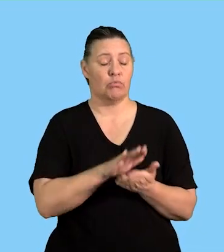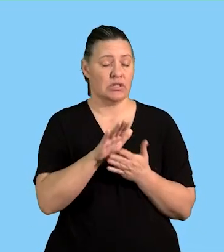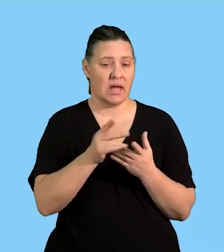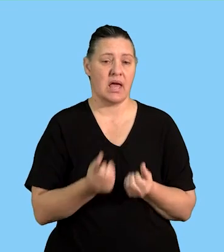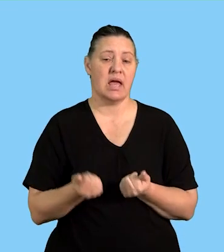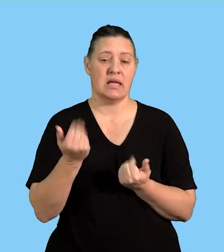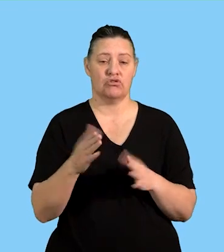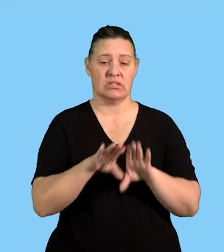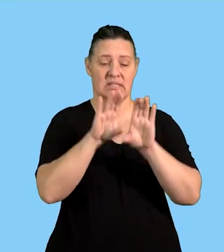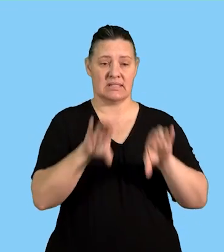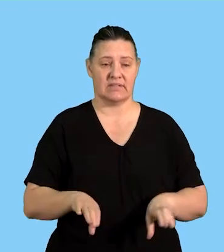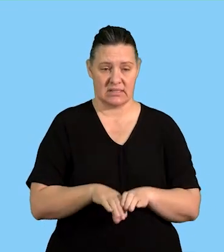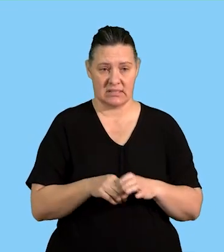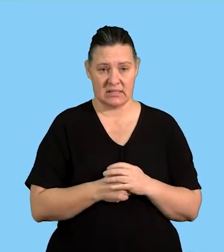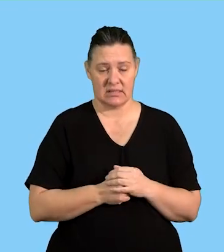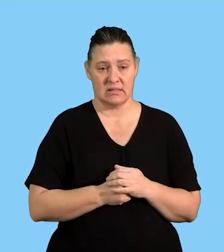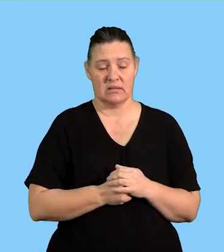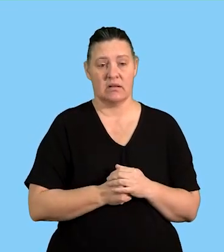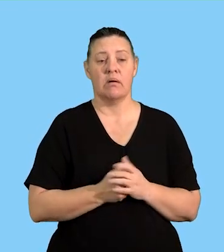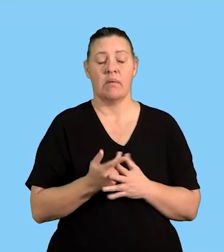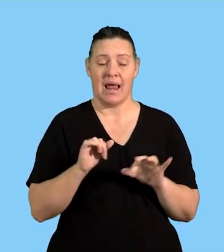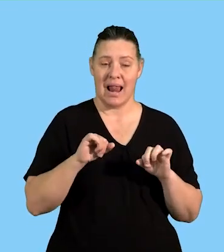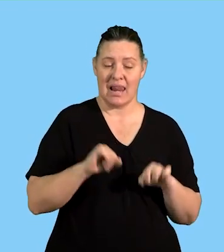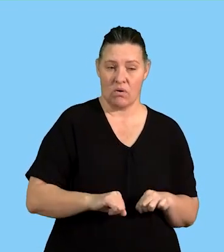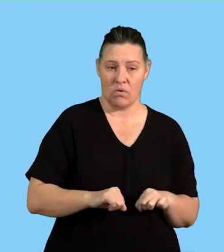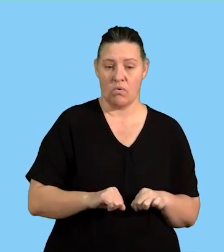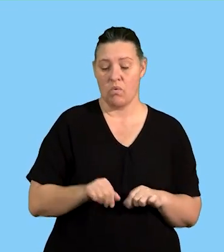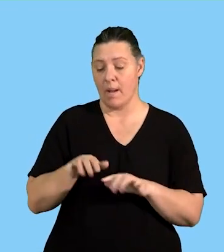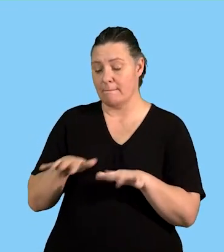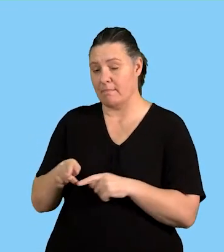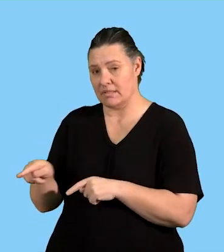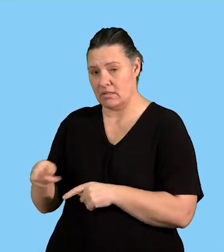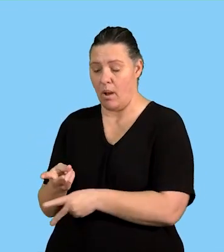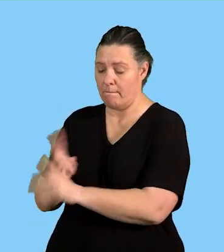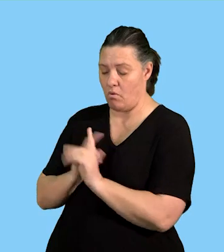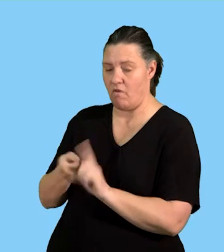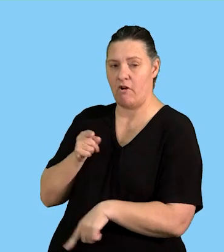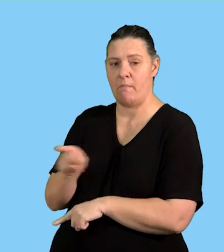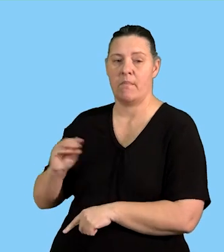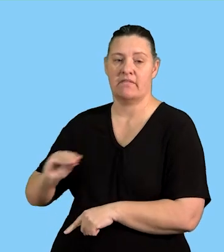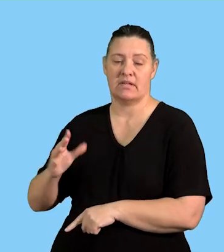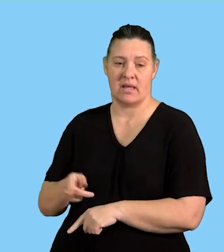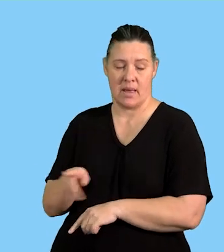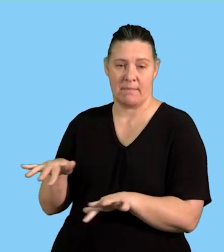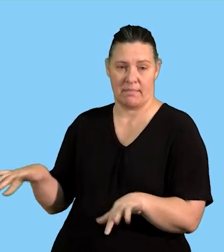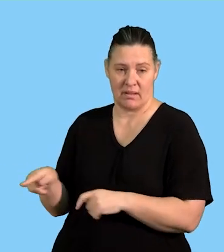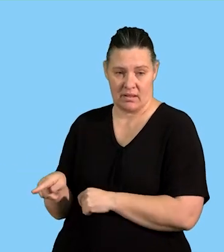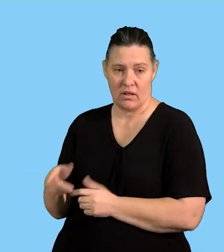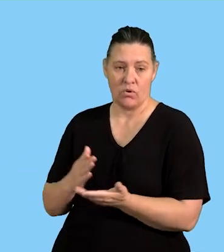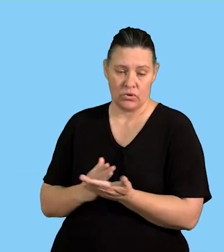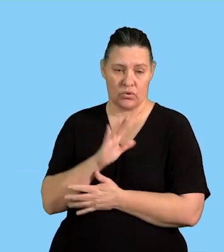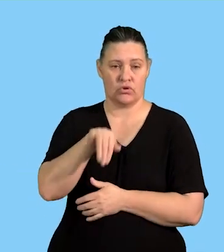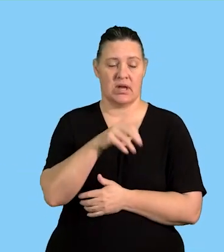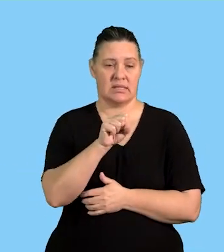blueprinters issued certificates that allow the business to borrow money from the public via